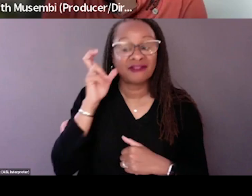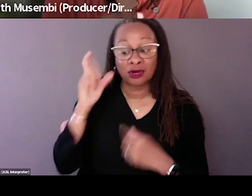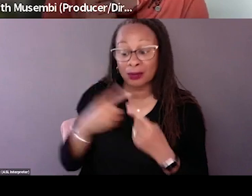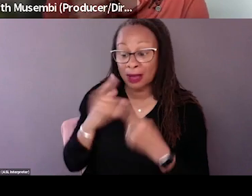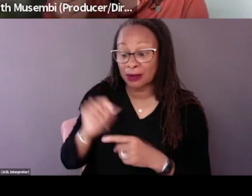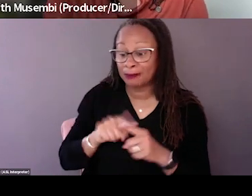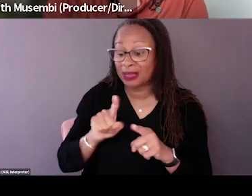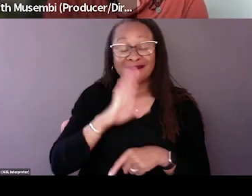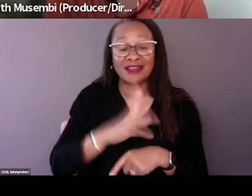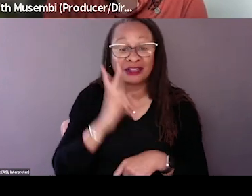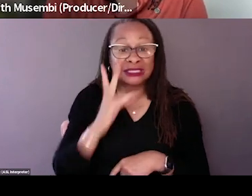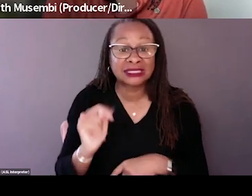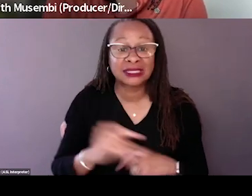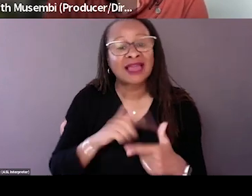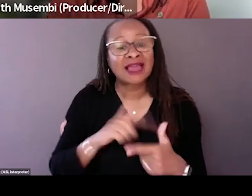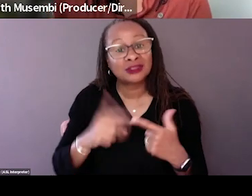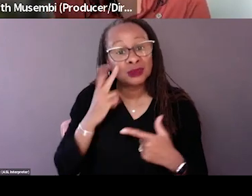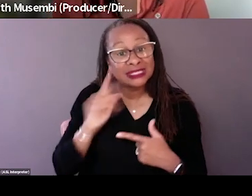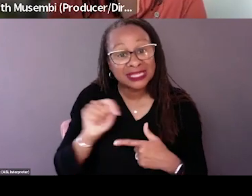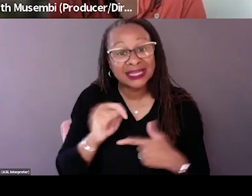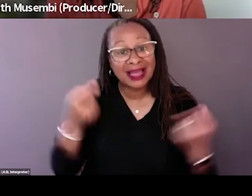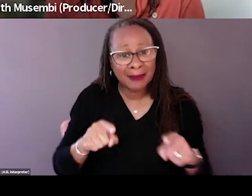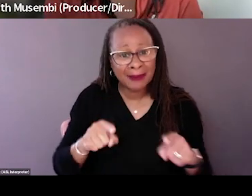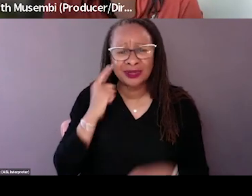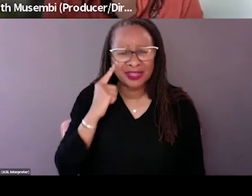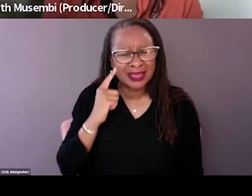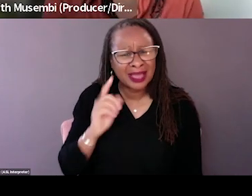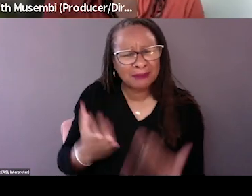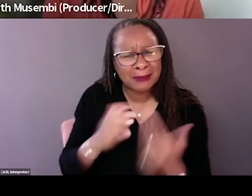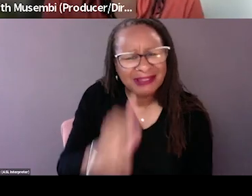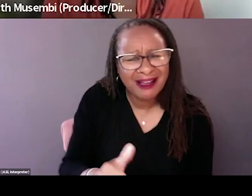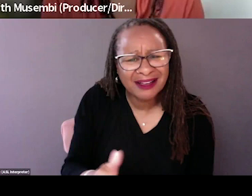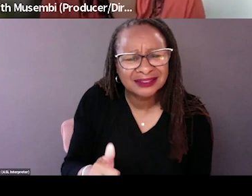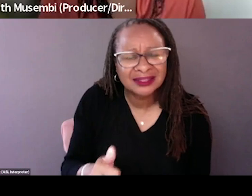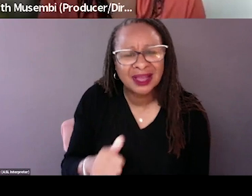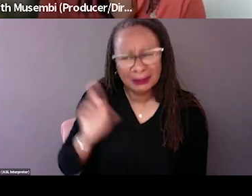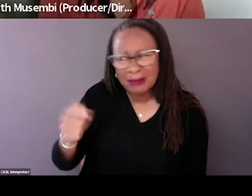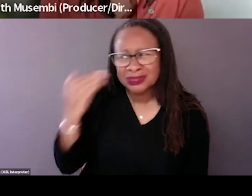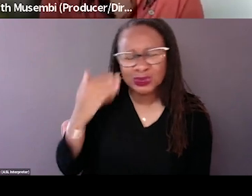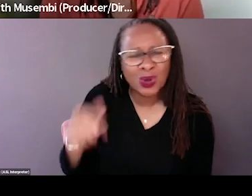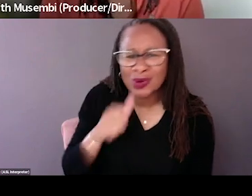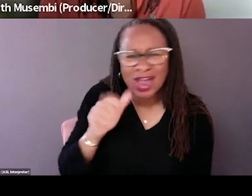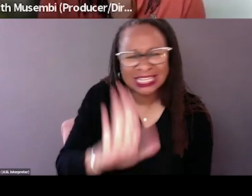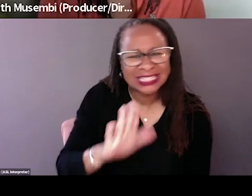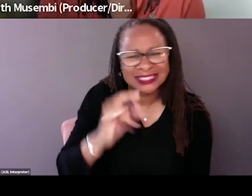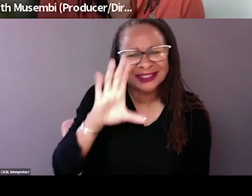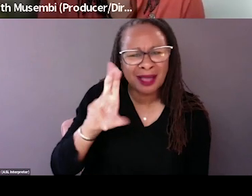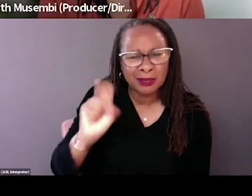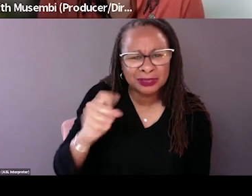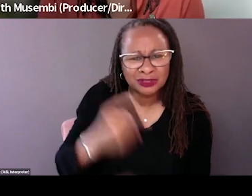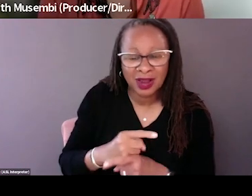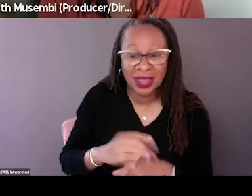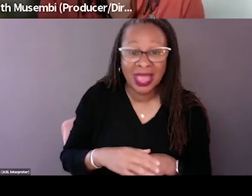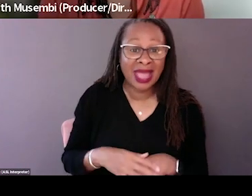then you see it happen and you're thinking, surely not. Like he must know those aren't his. And then nothing